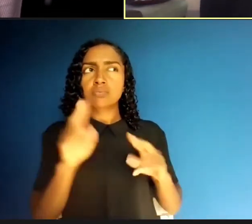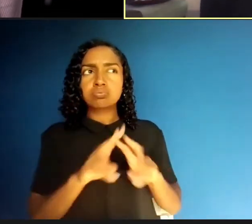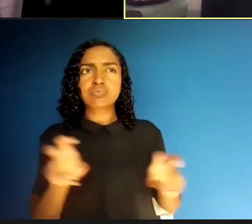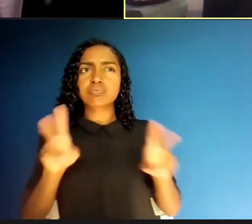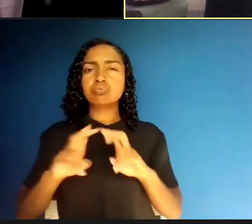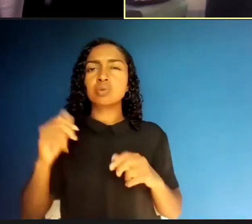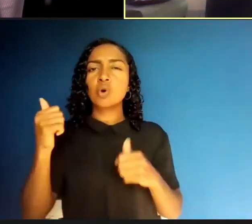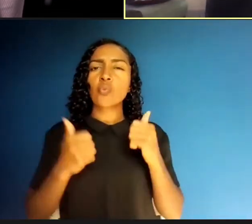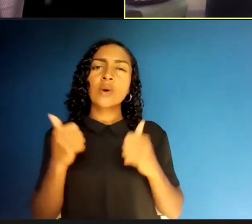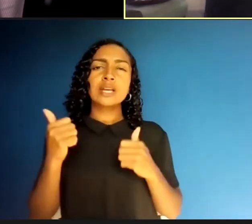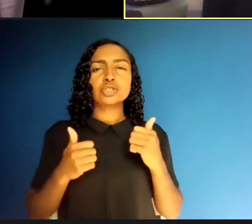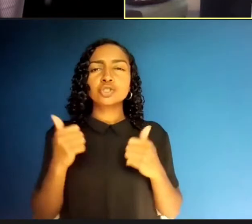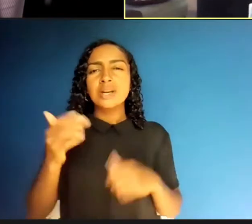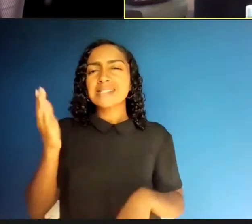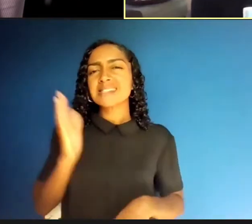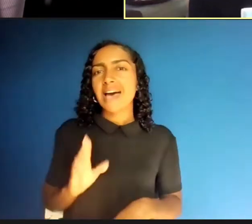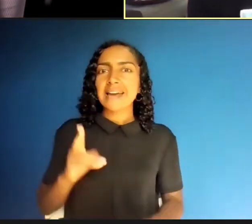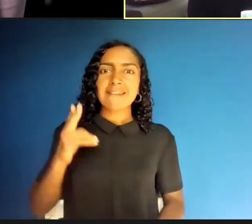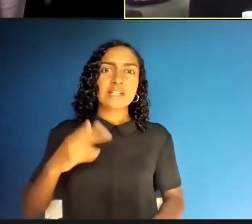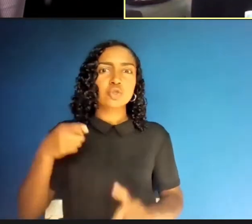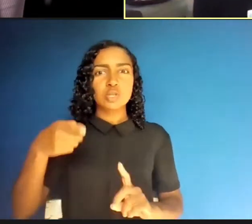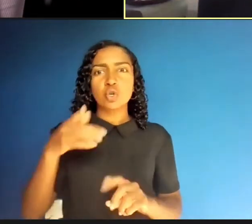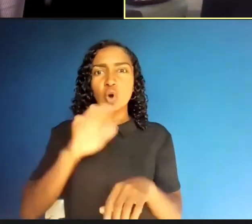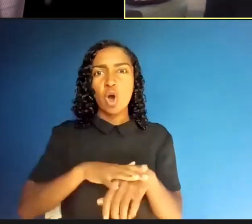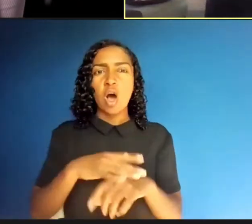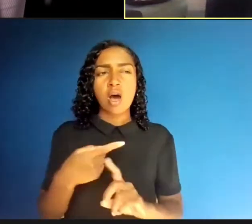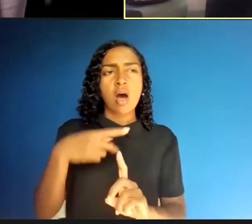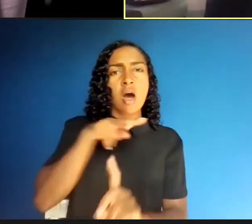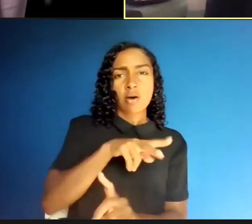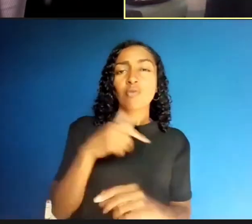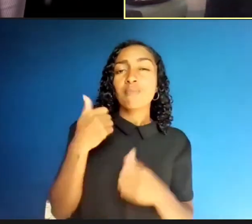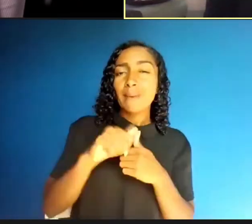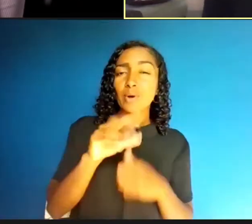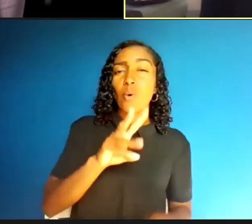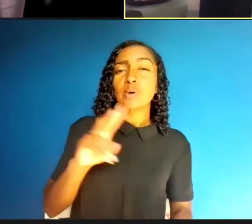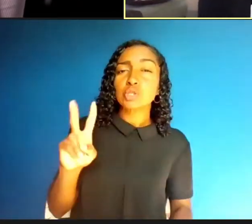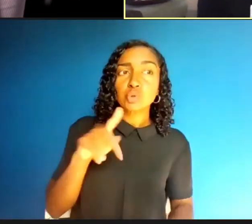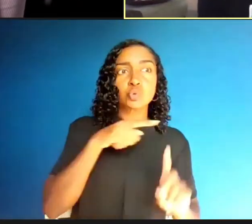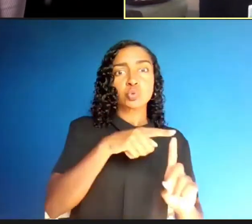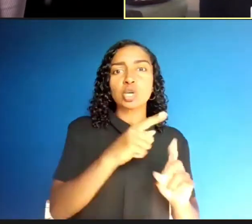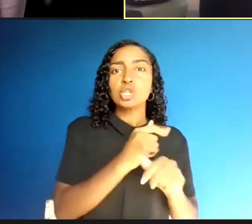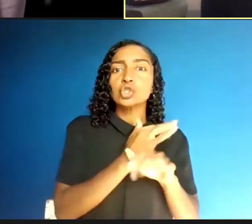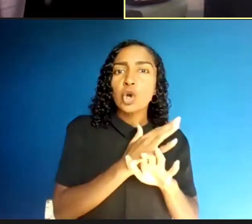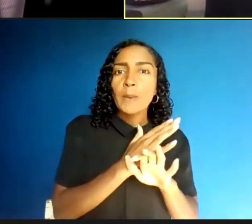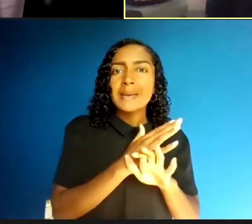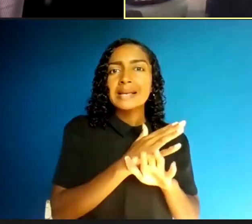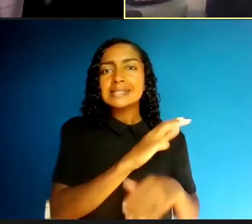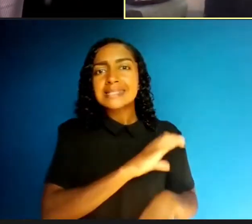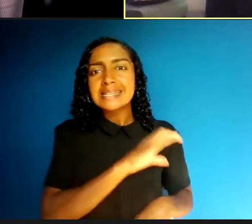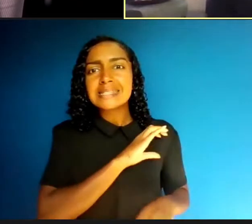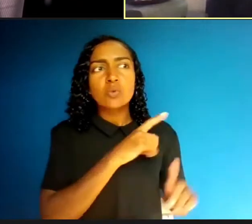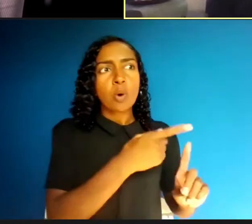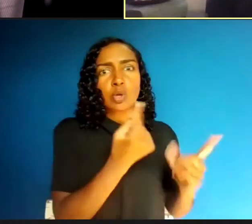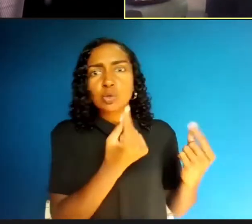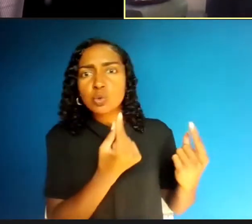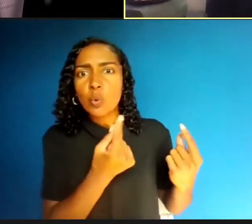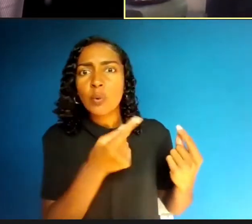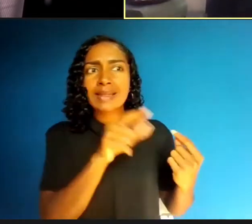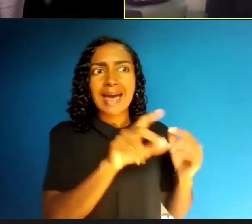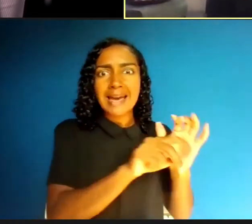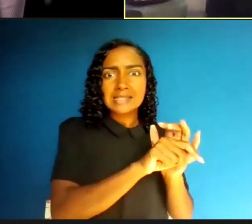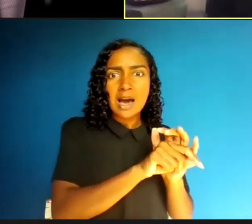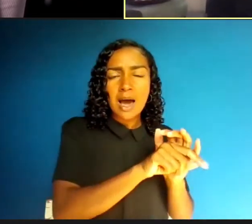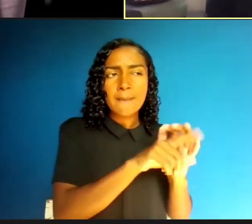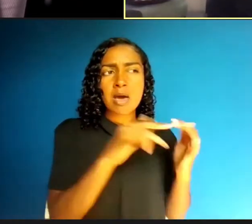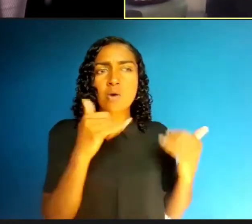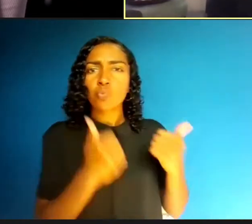talk about the Germans and what were they doing and what were the German citizens doing. And then we like to sort of put people on which side of history they were on. Well, people